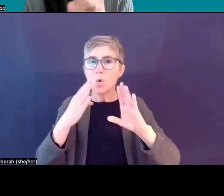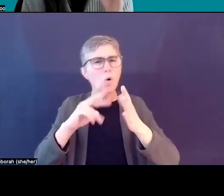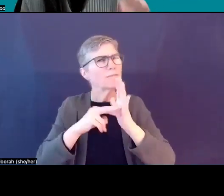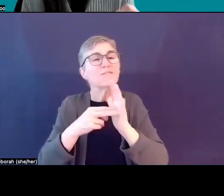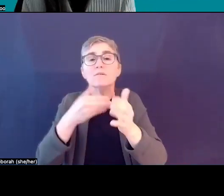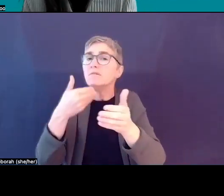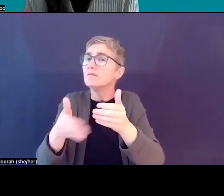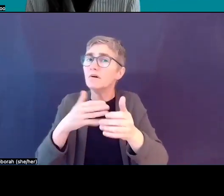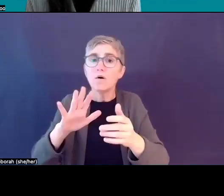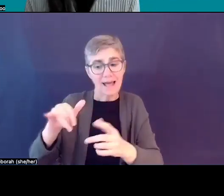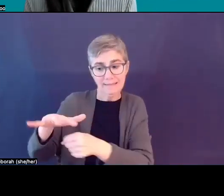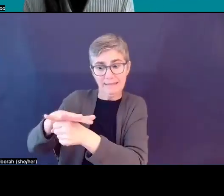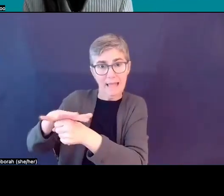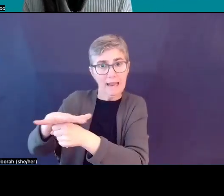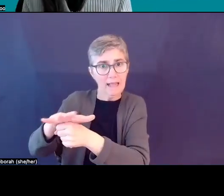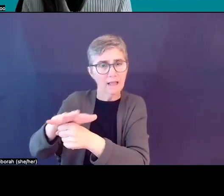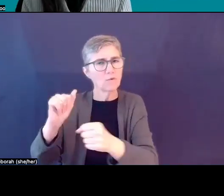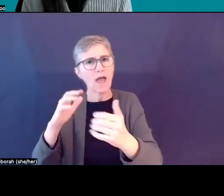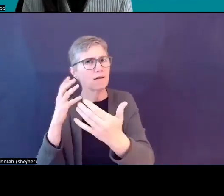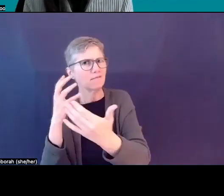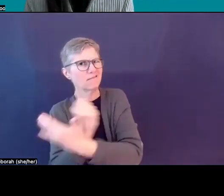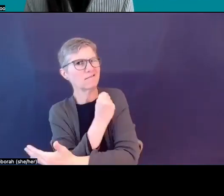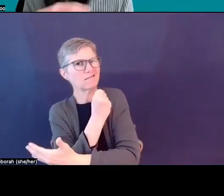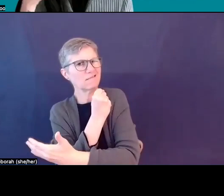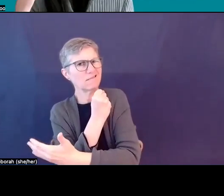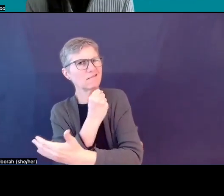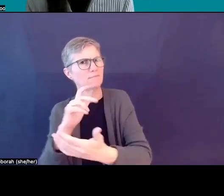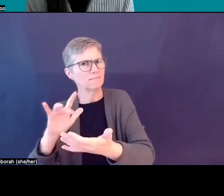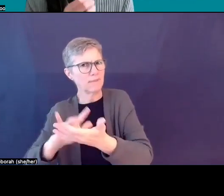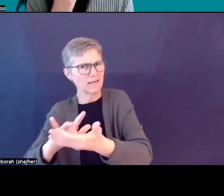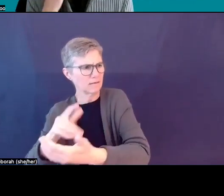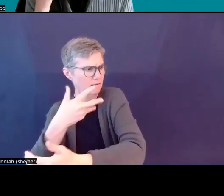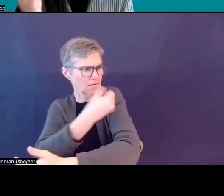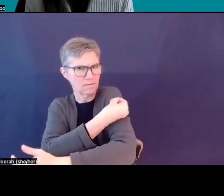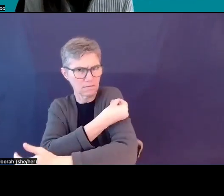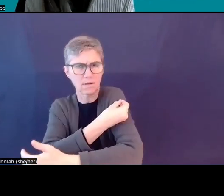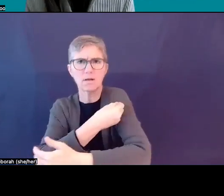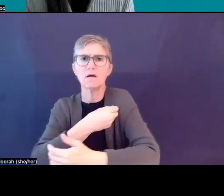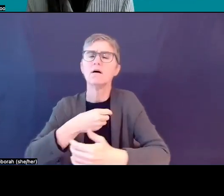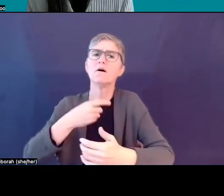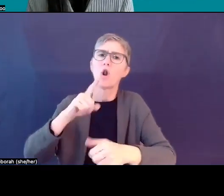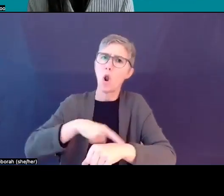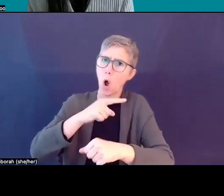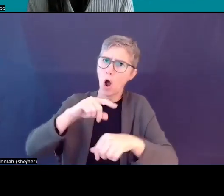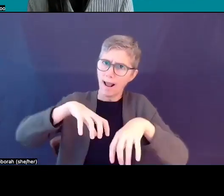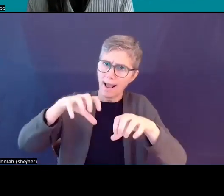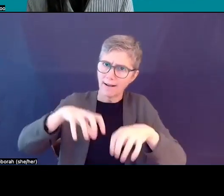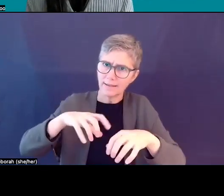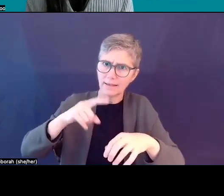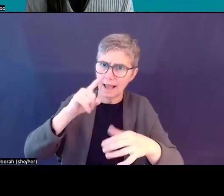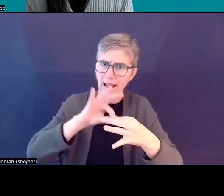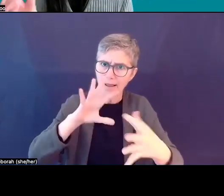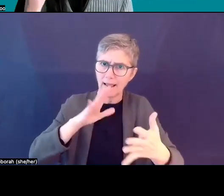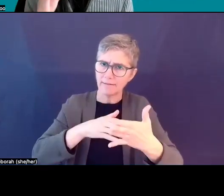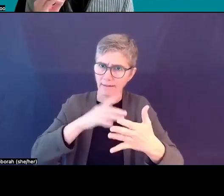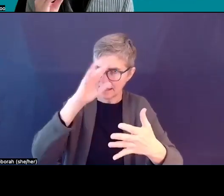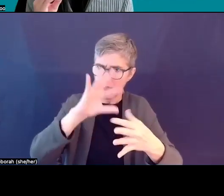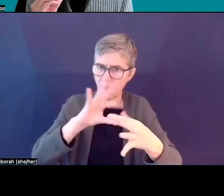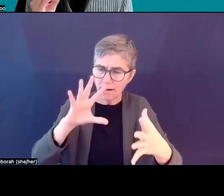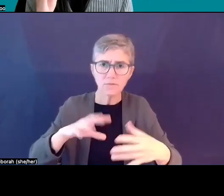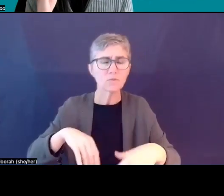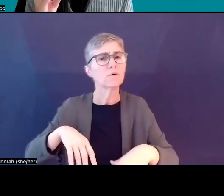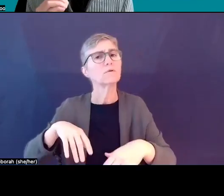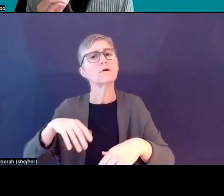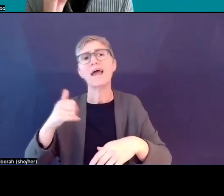they can access long-acting antipsychotics, as well as long-acting medications for addiction treatment, these